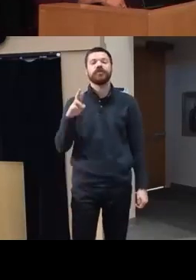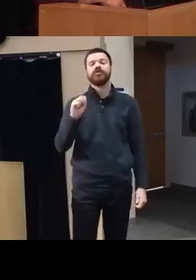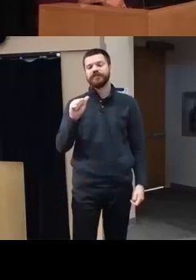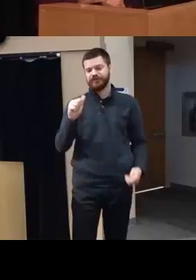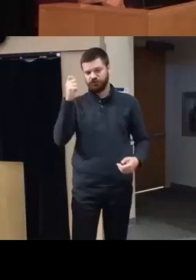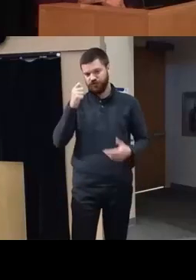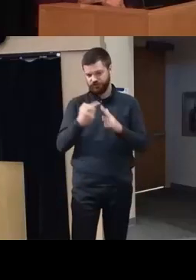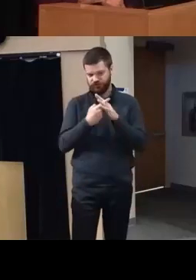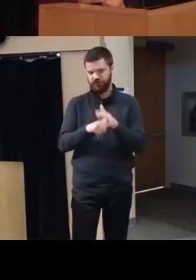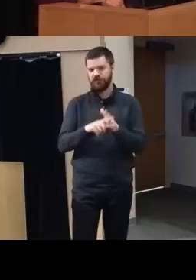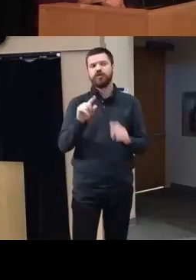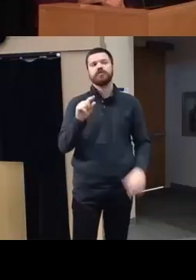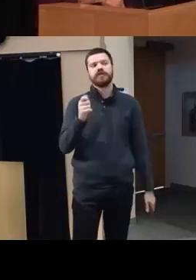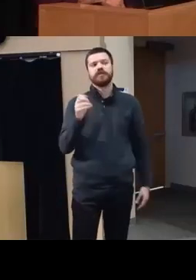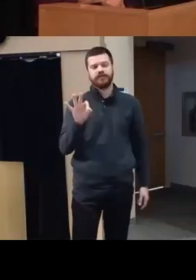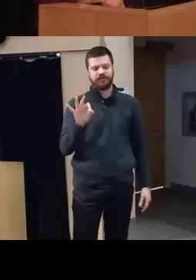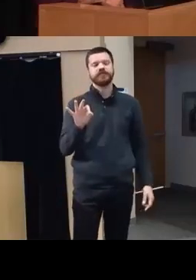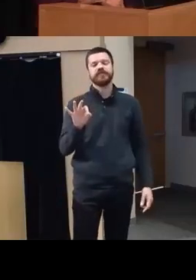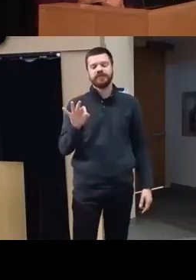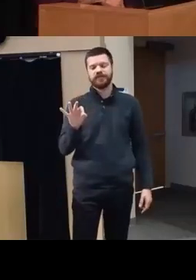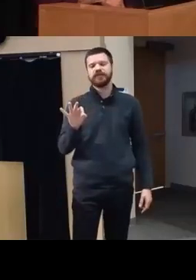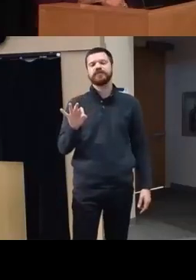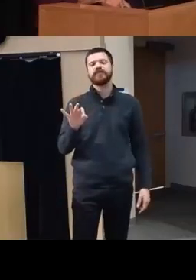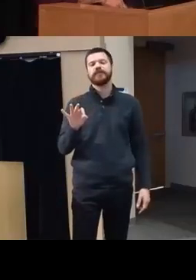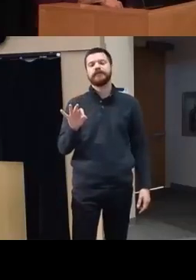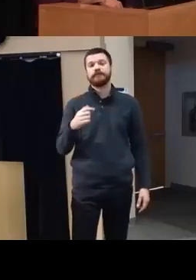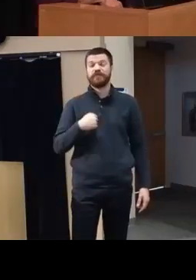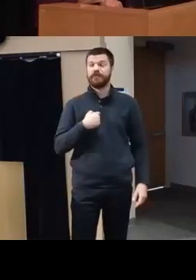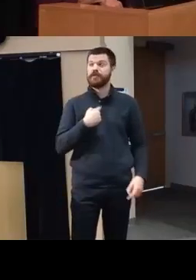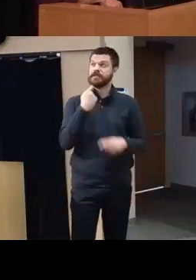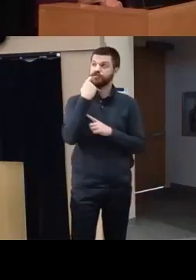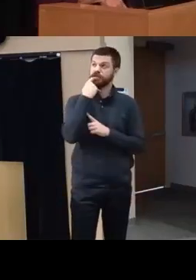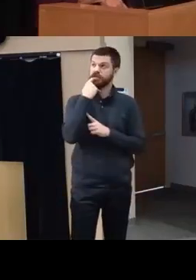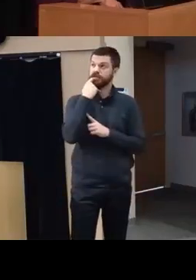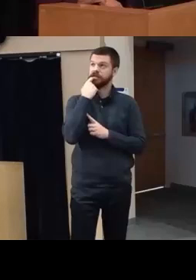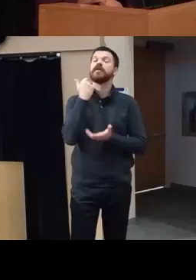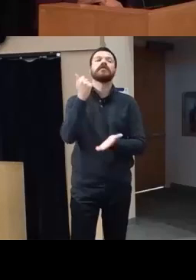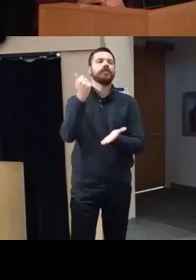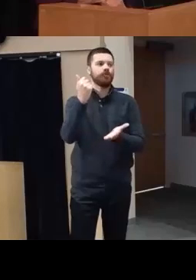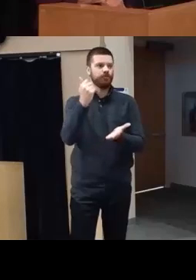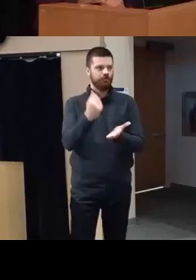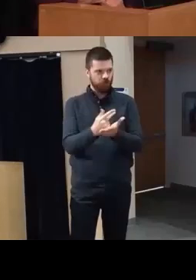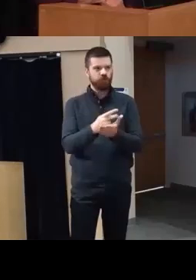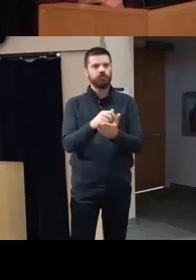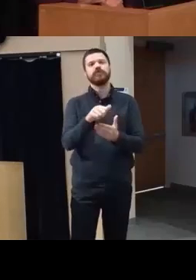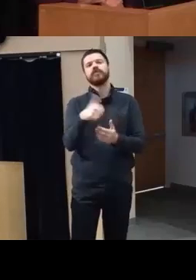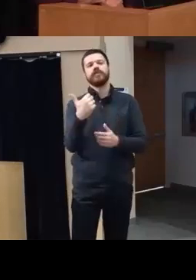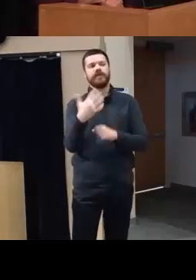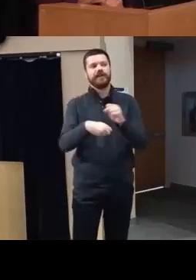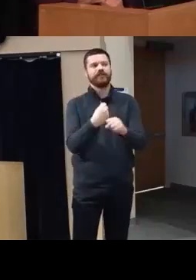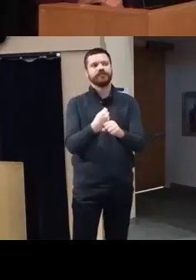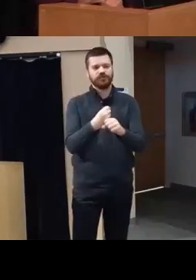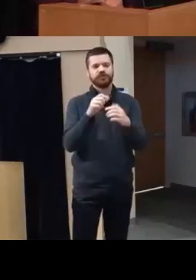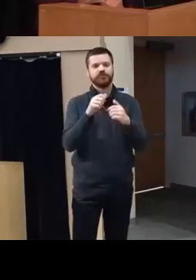in 2019, and we've just recently been approved for another 5 years of the HRSA